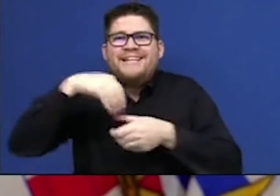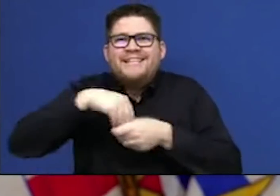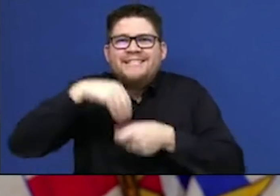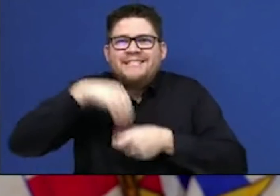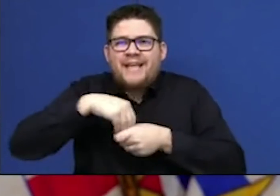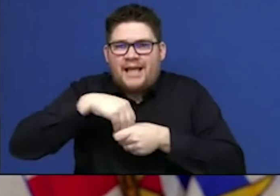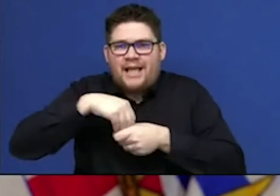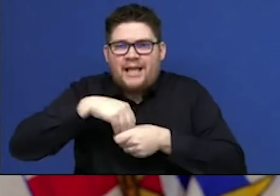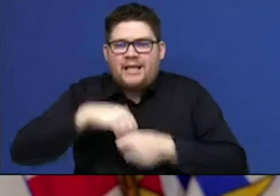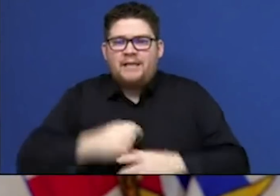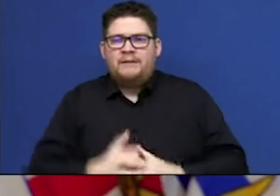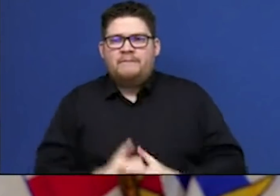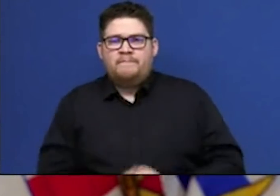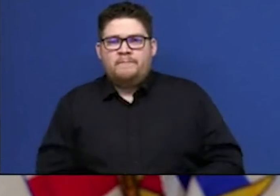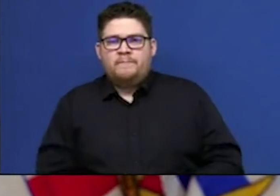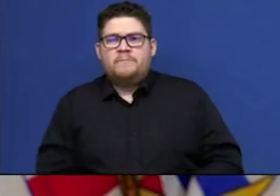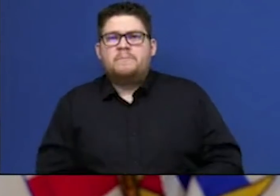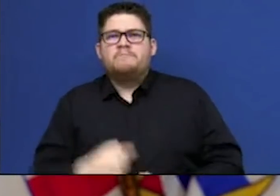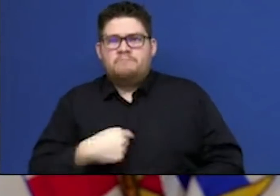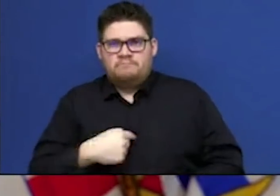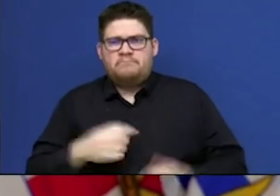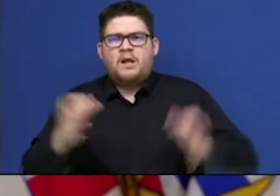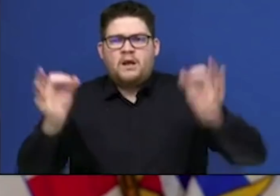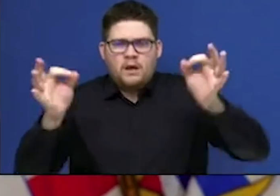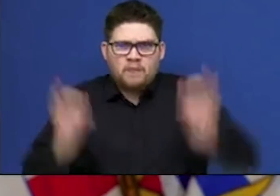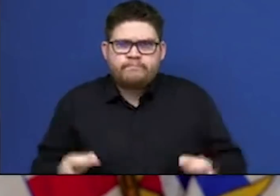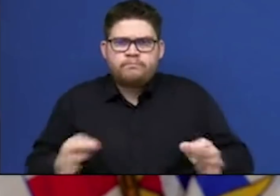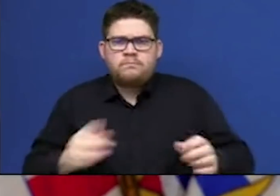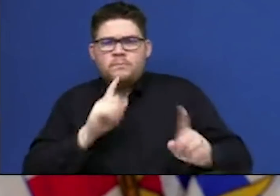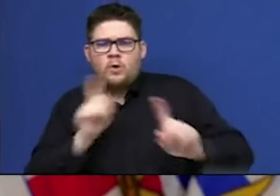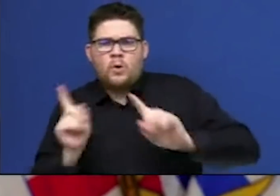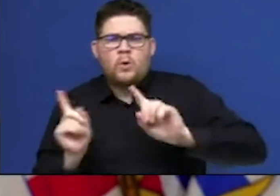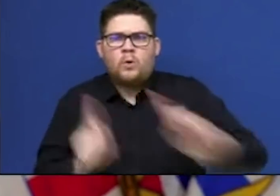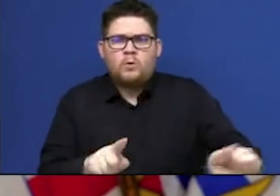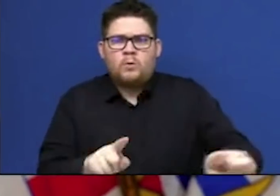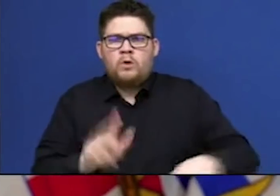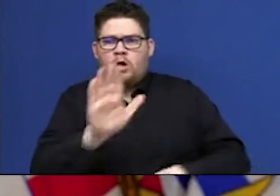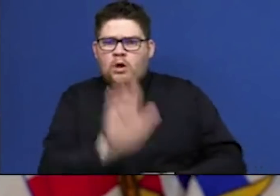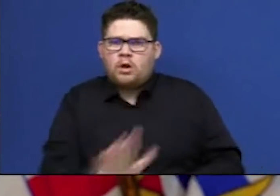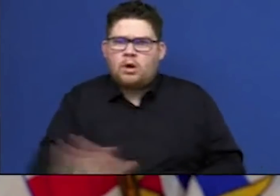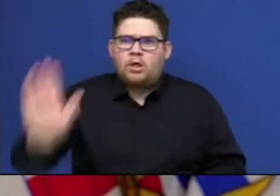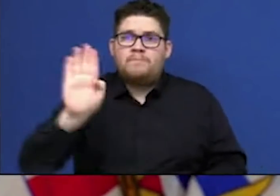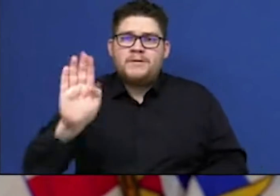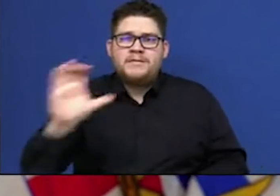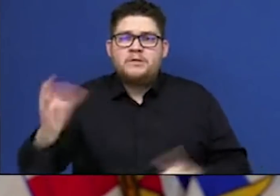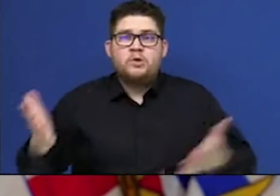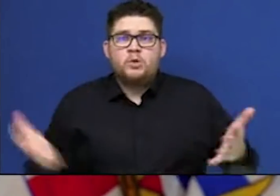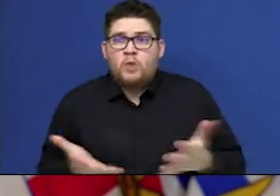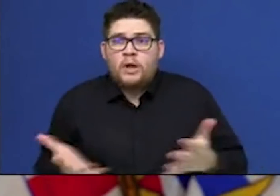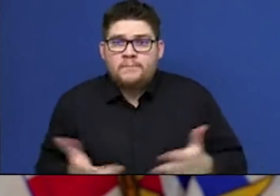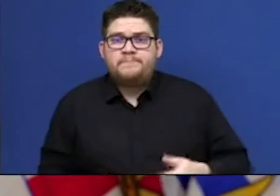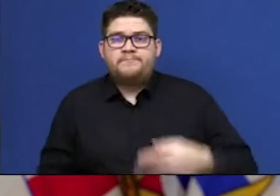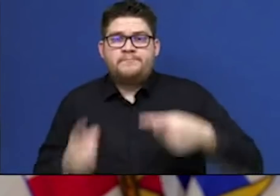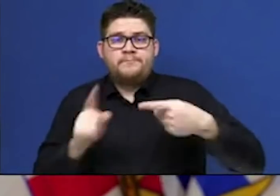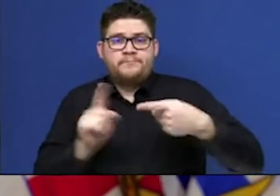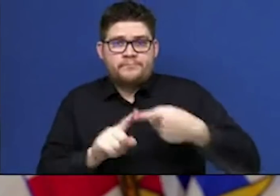April 19th, I am putting a number of amendments in place. First, indoor dining at all food